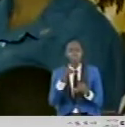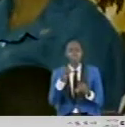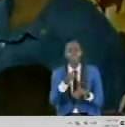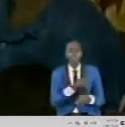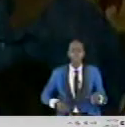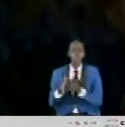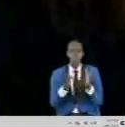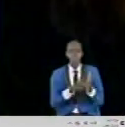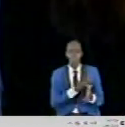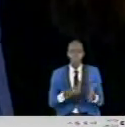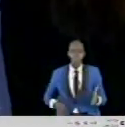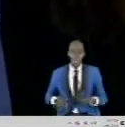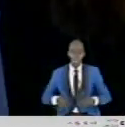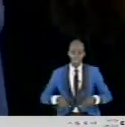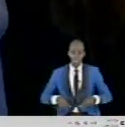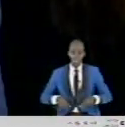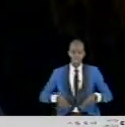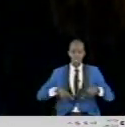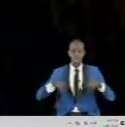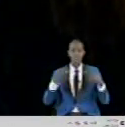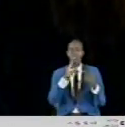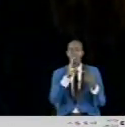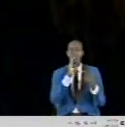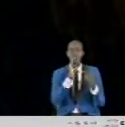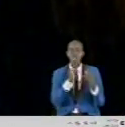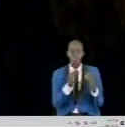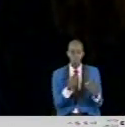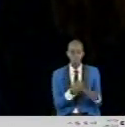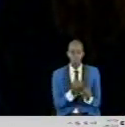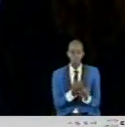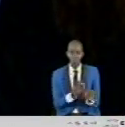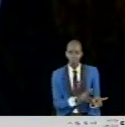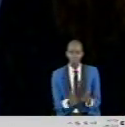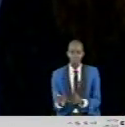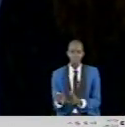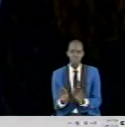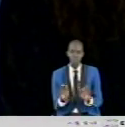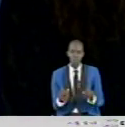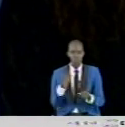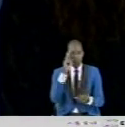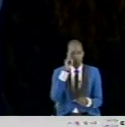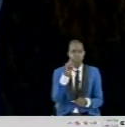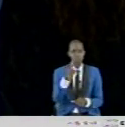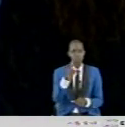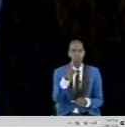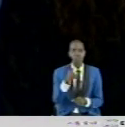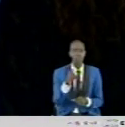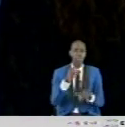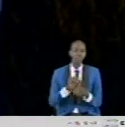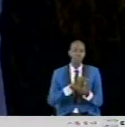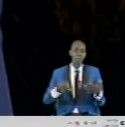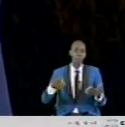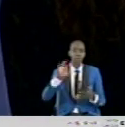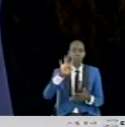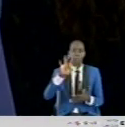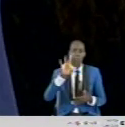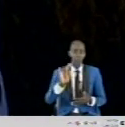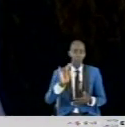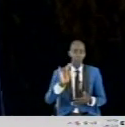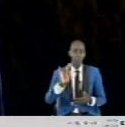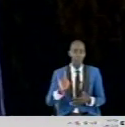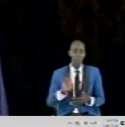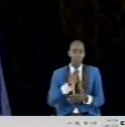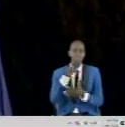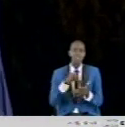life is available for you but 58 it was 50 ah this is that